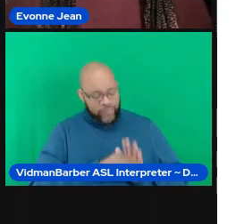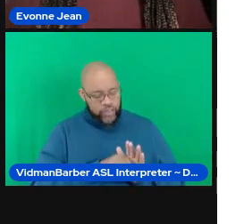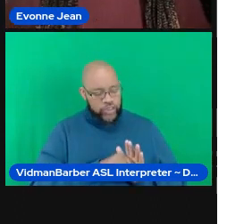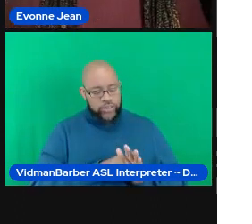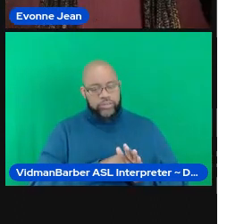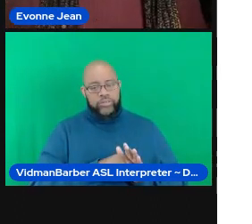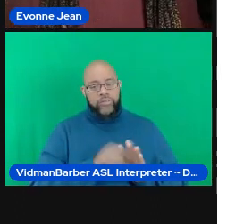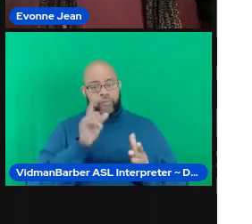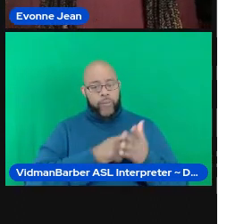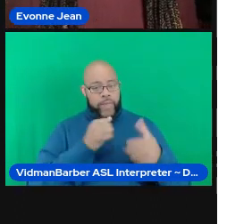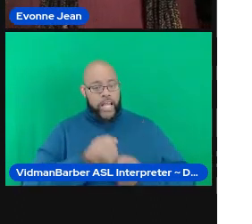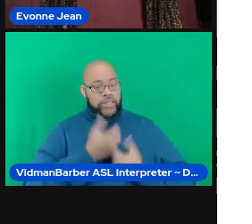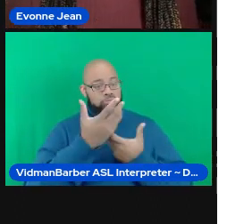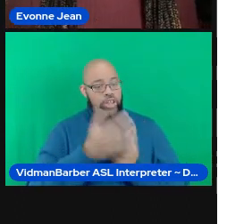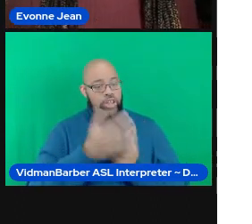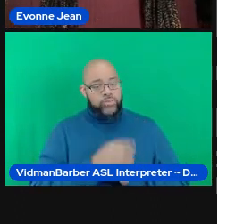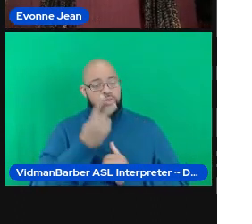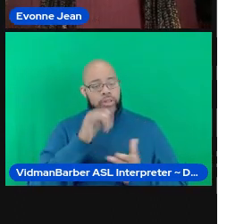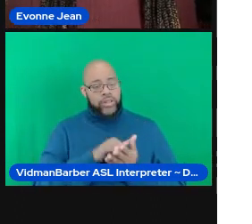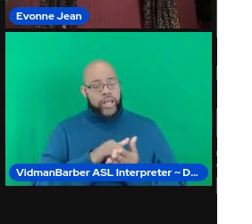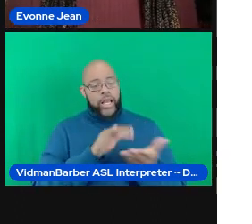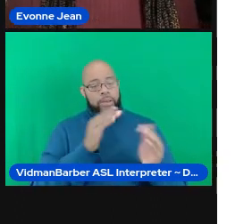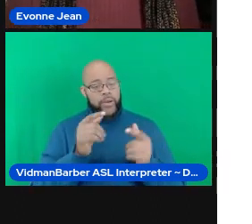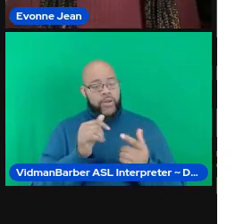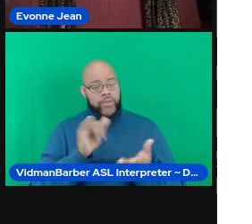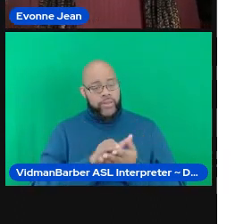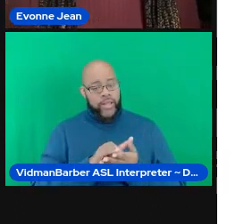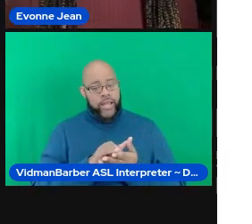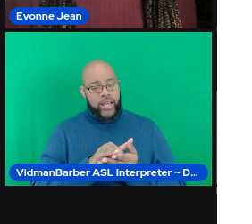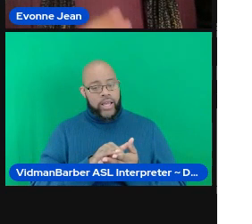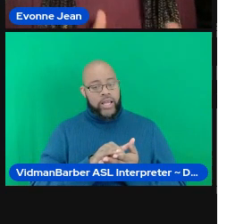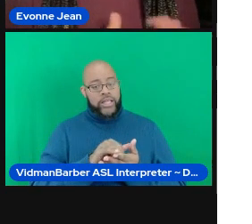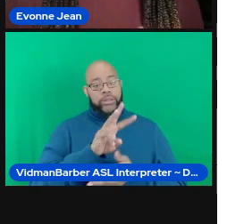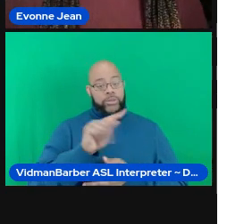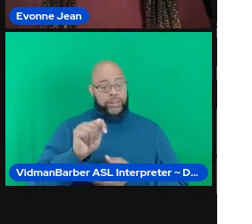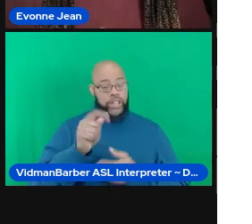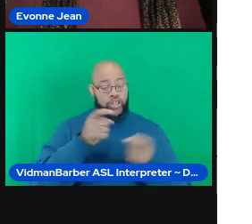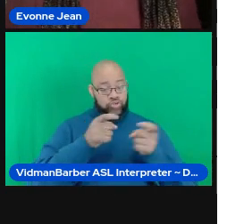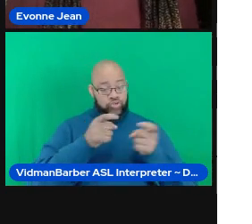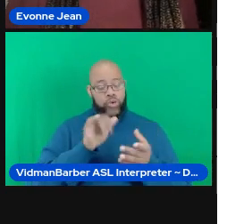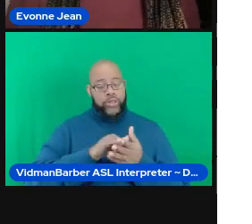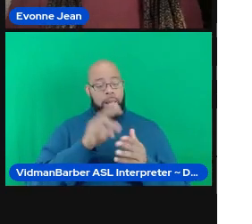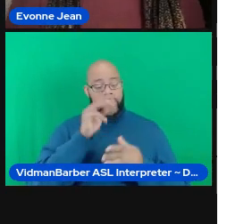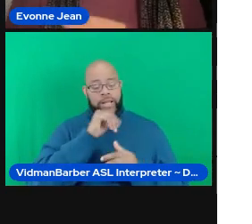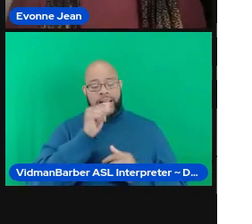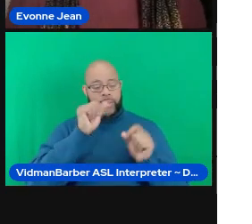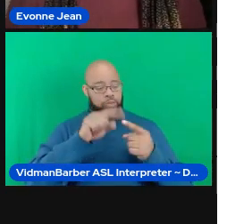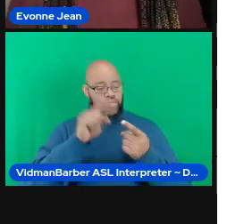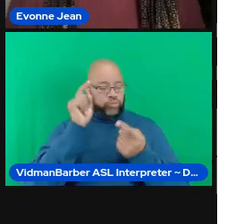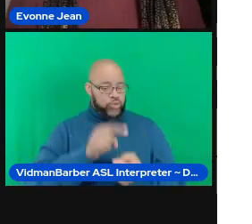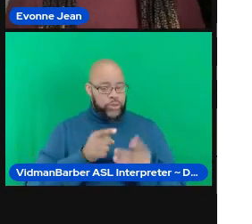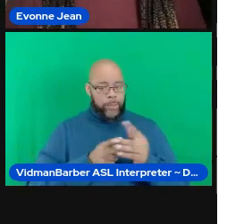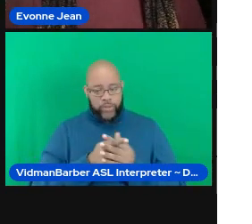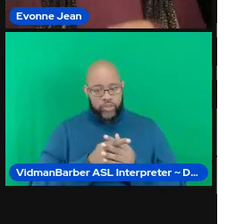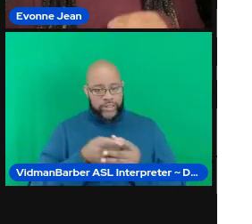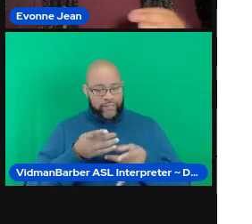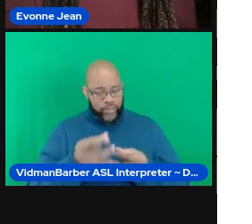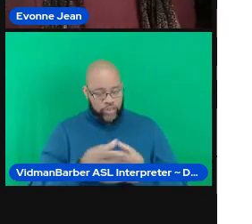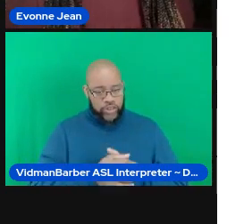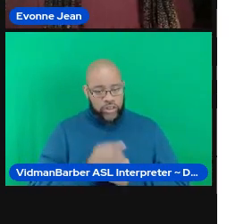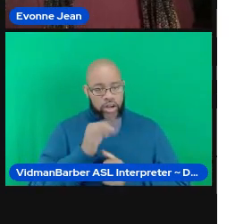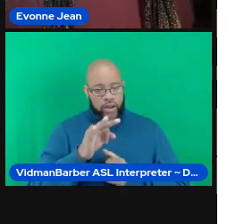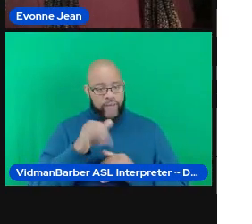expression. And we saw that as compared to our wild-type controls, these mice were unable to reduce the penetration efficiency of